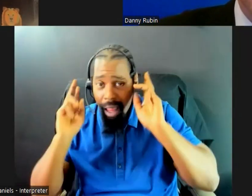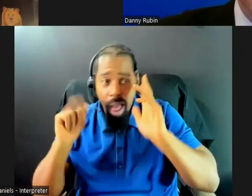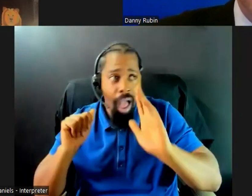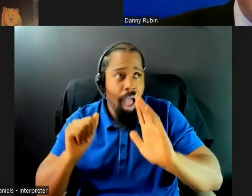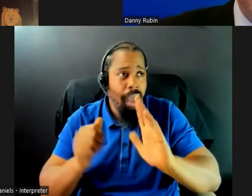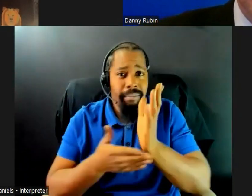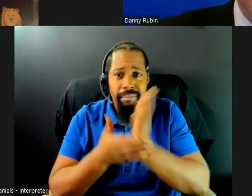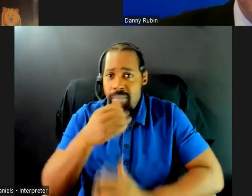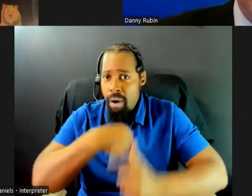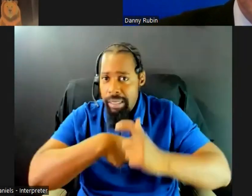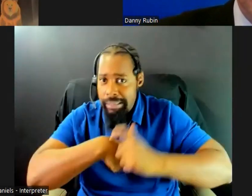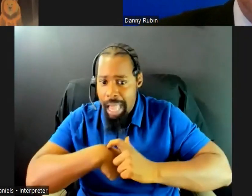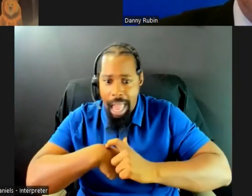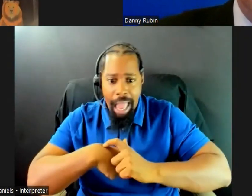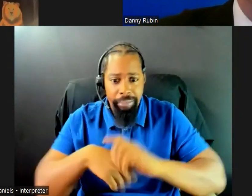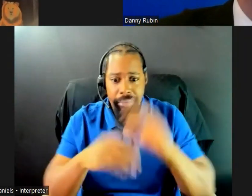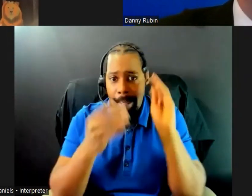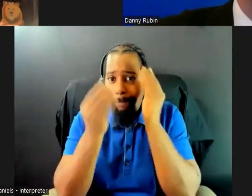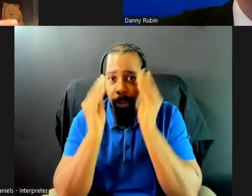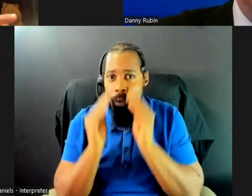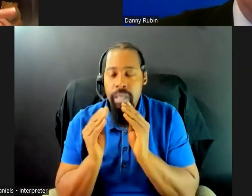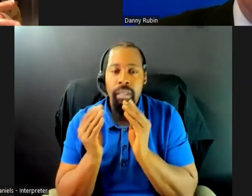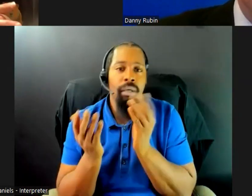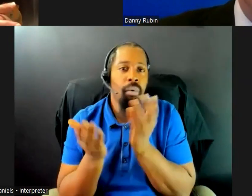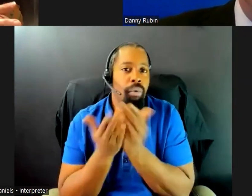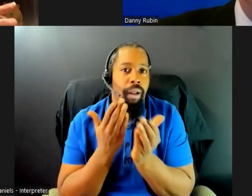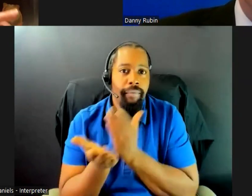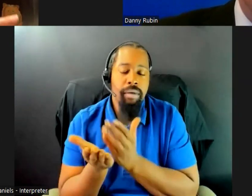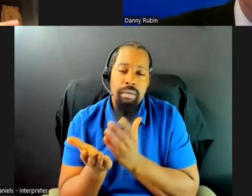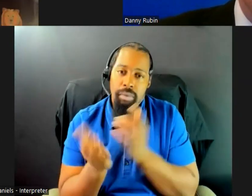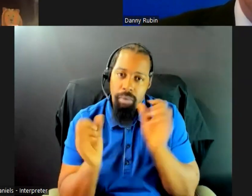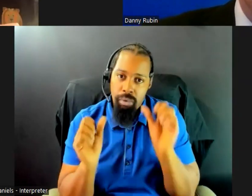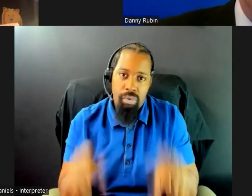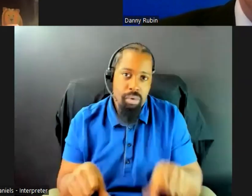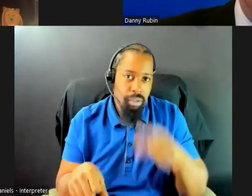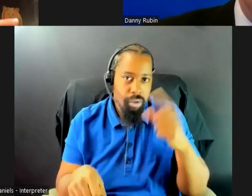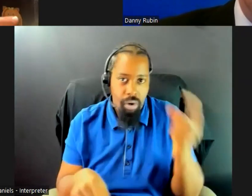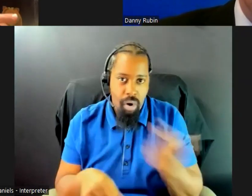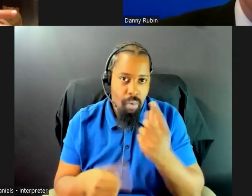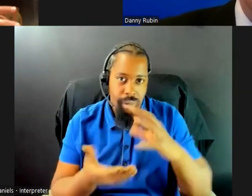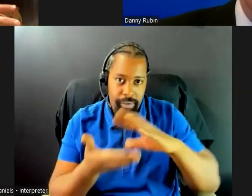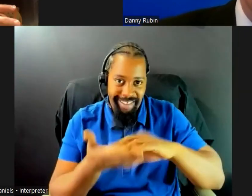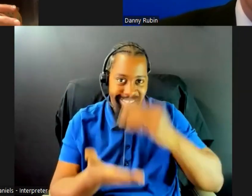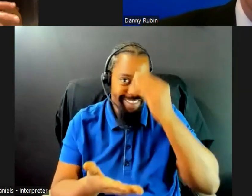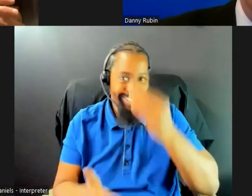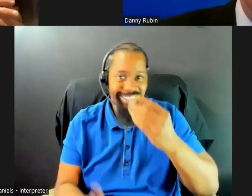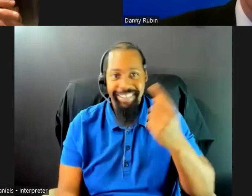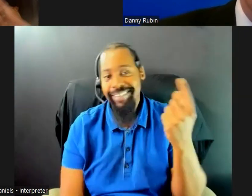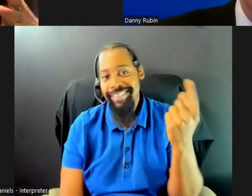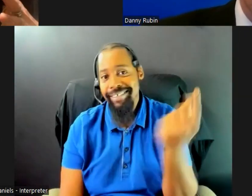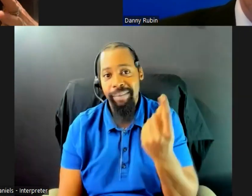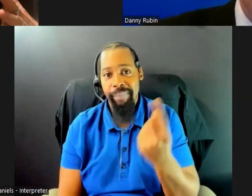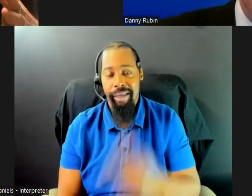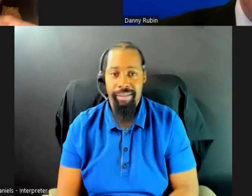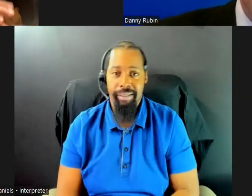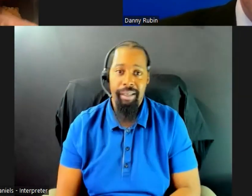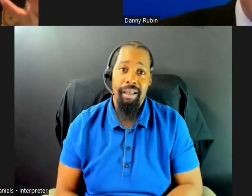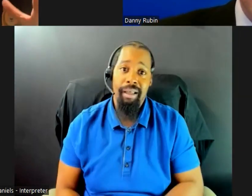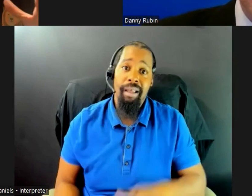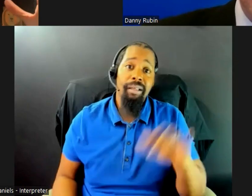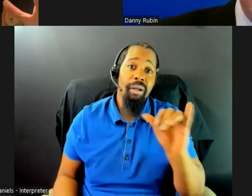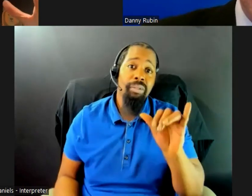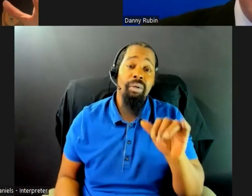will always teach you something. What I can tell you about work is that know that this